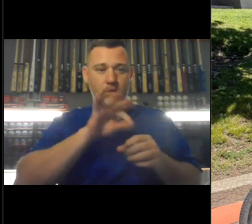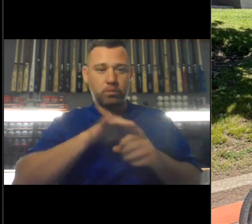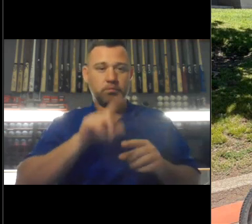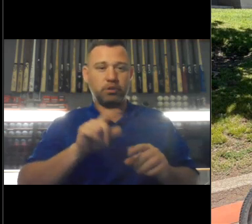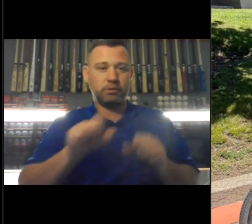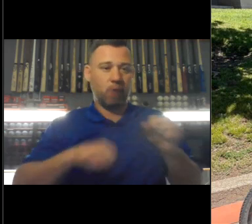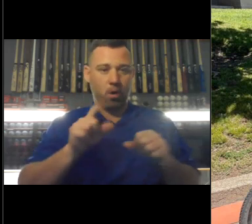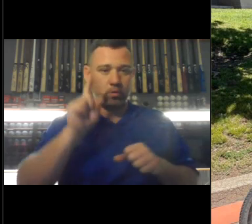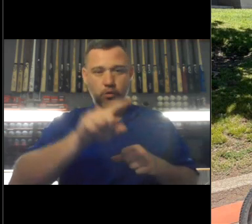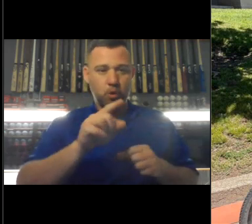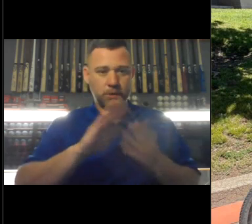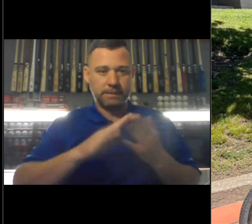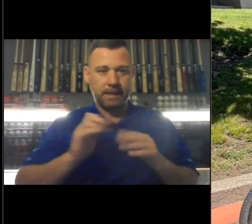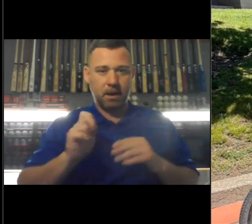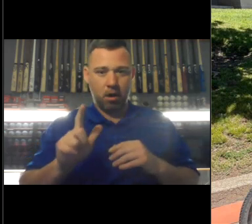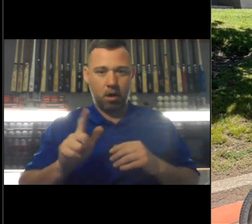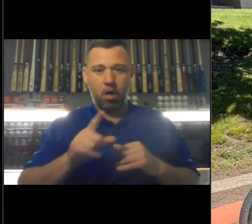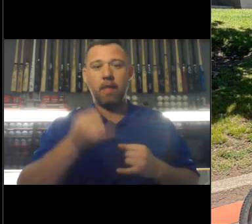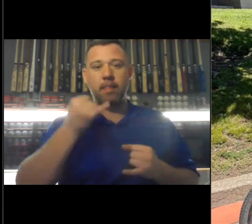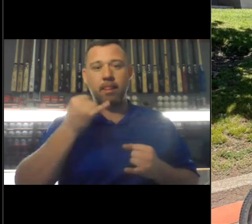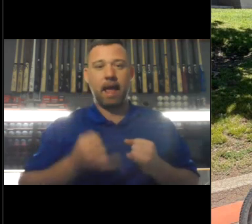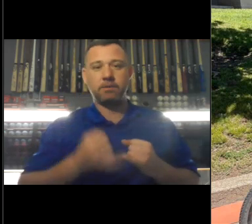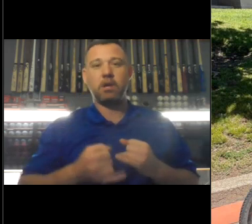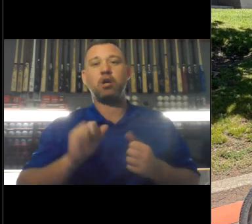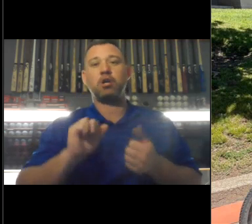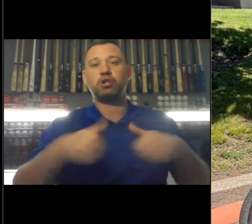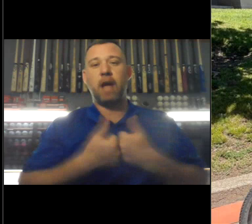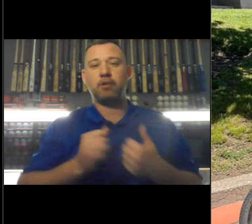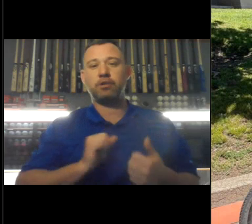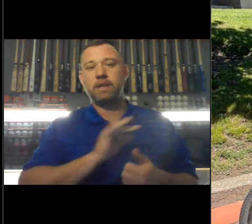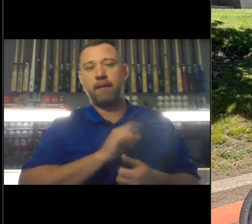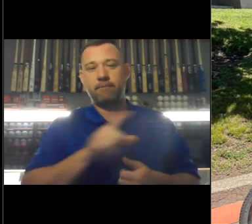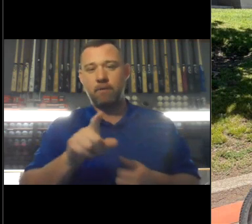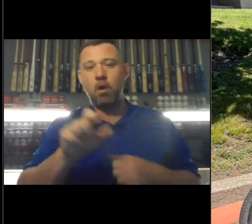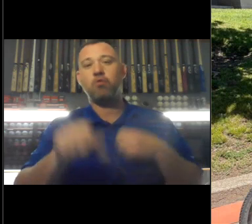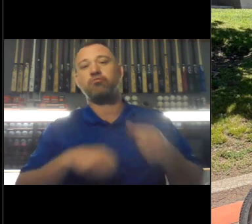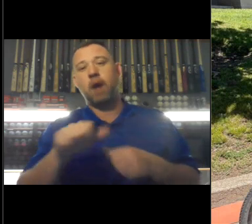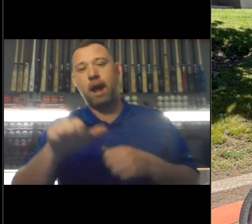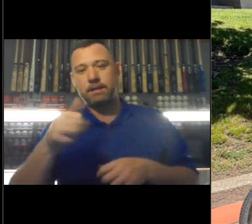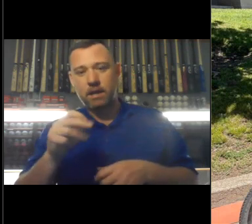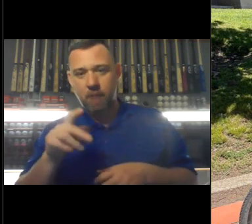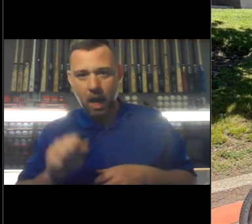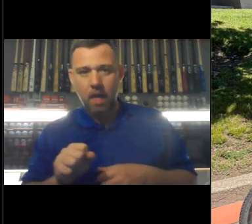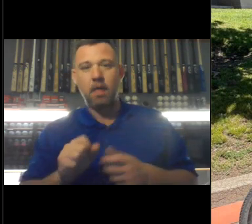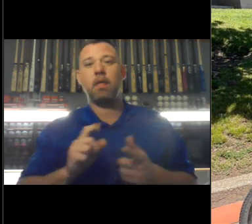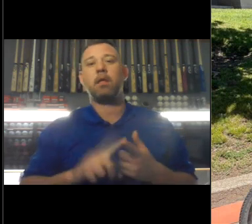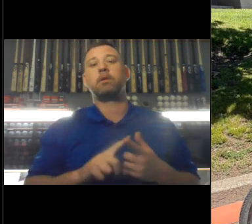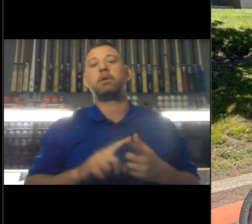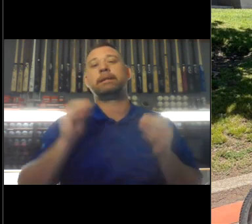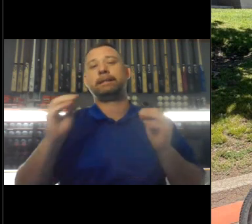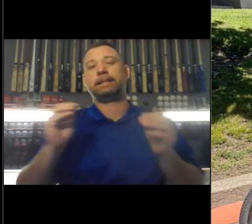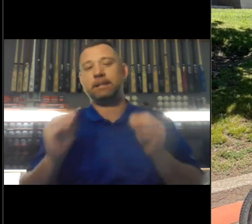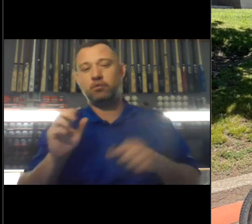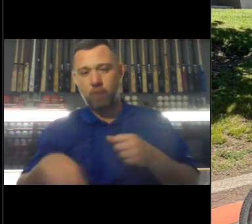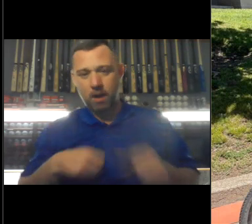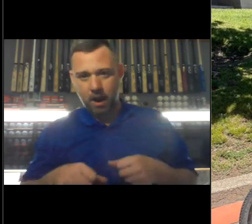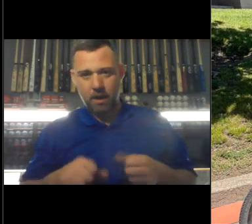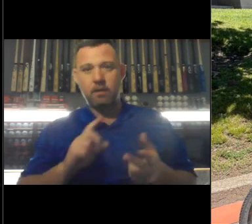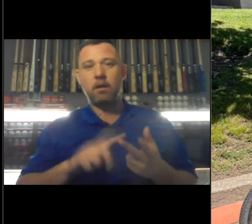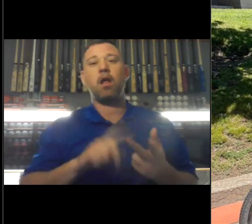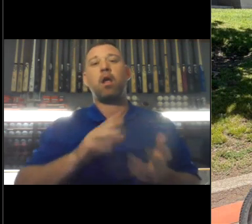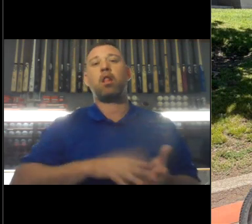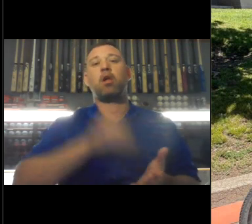And the last one has the challenges staff must complete, such as riding 10 miles in one day, teaching someone to ride a bike, and learning to change a